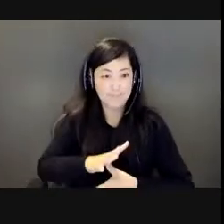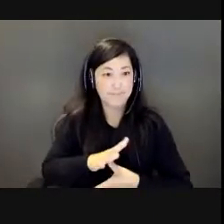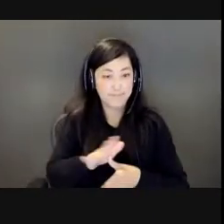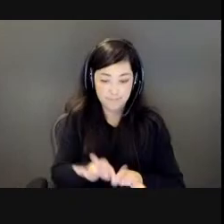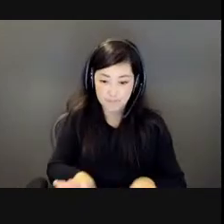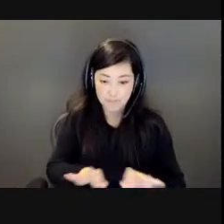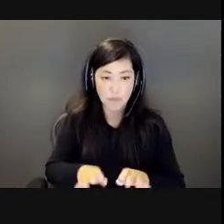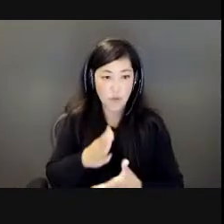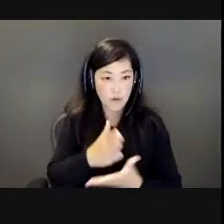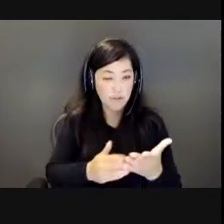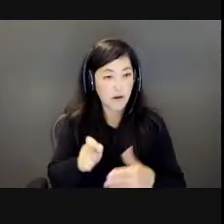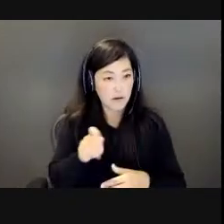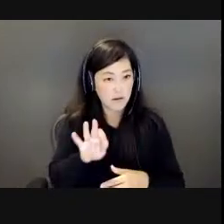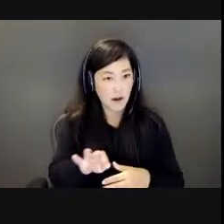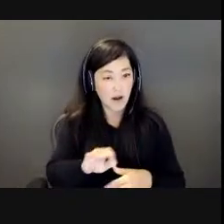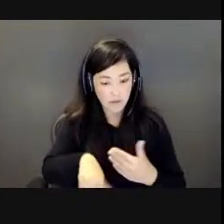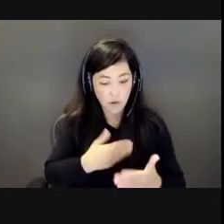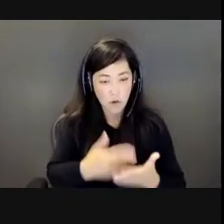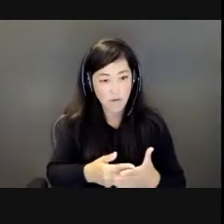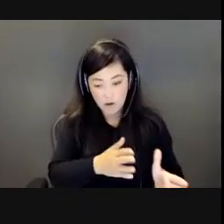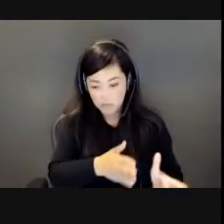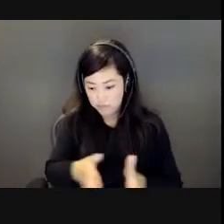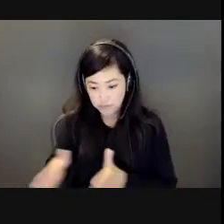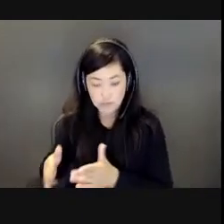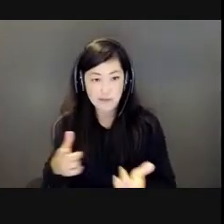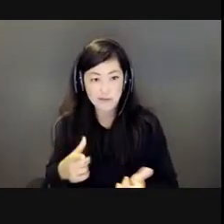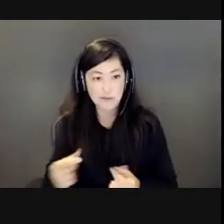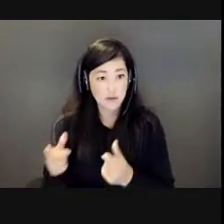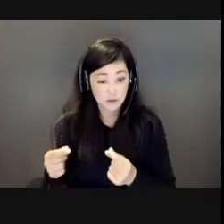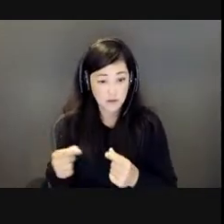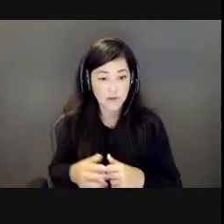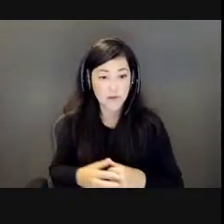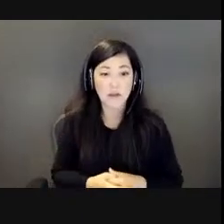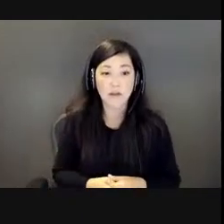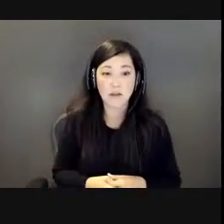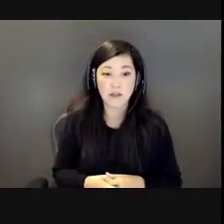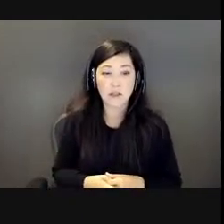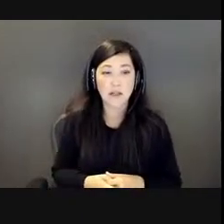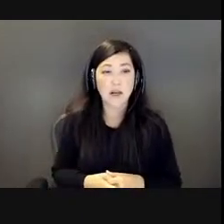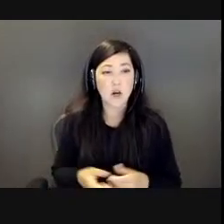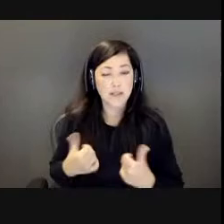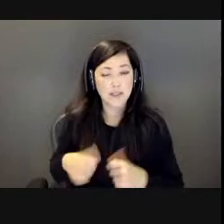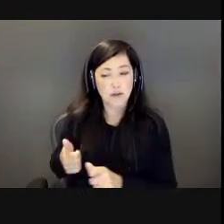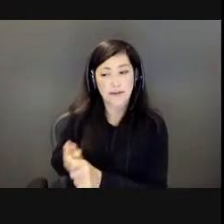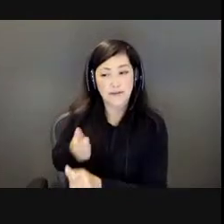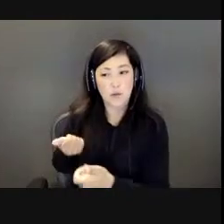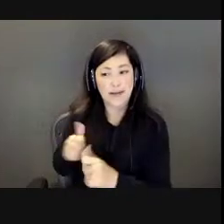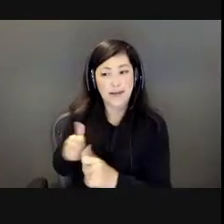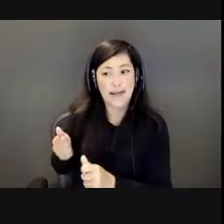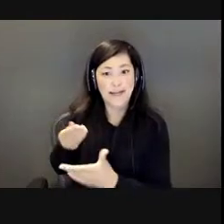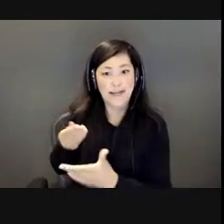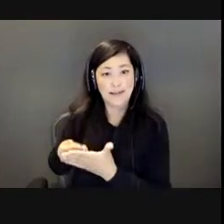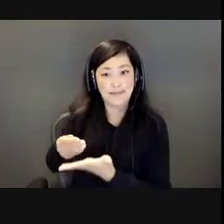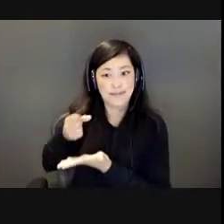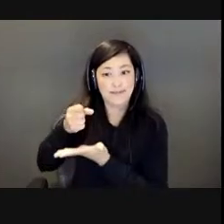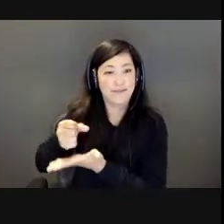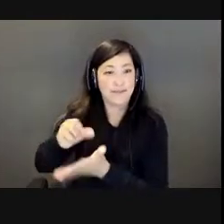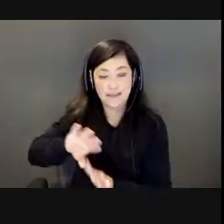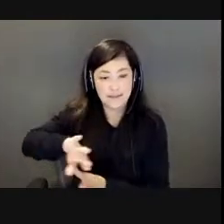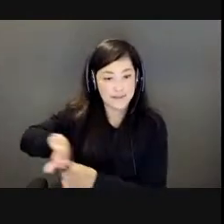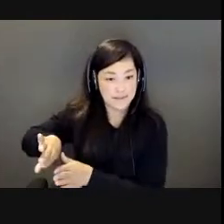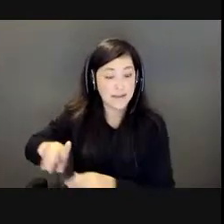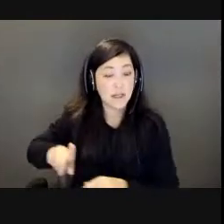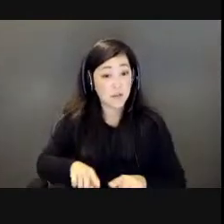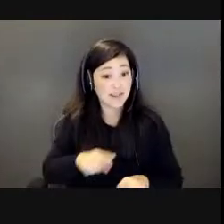this. We stay away from prescriptive or things around funding, but I agree, a standard moving on